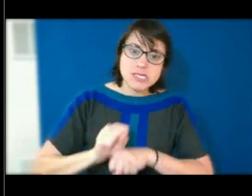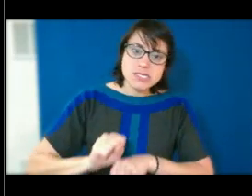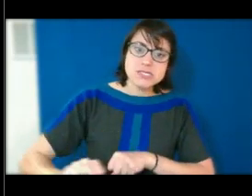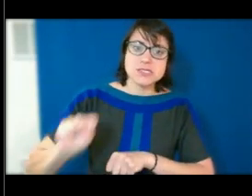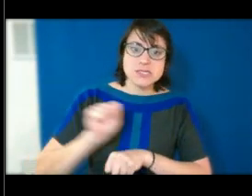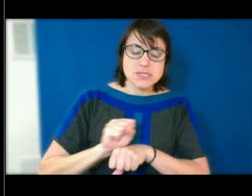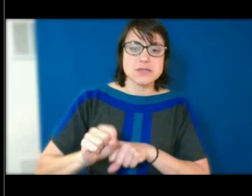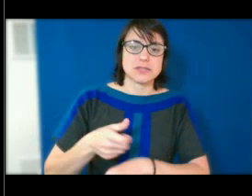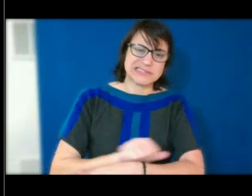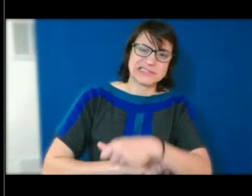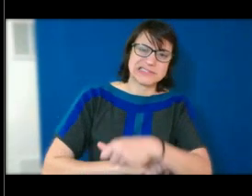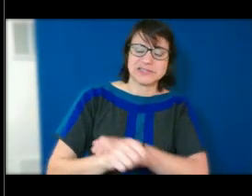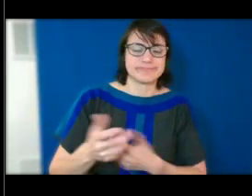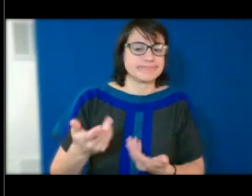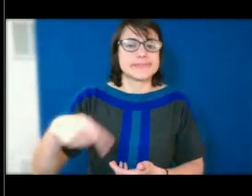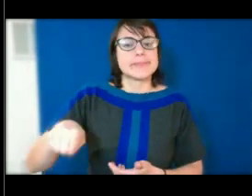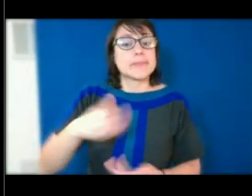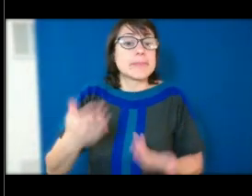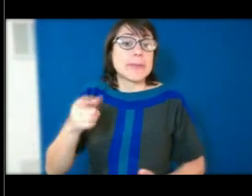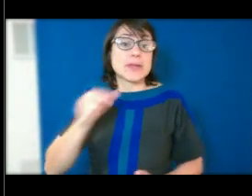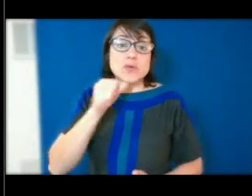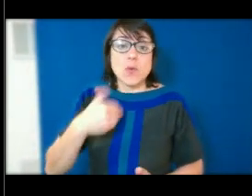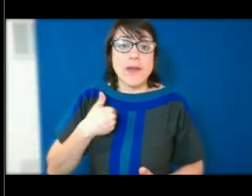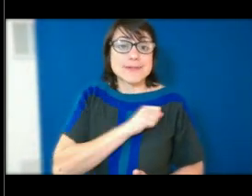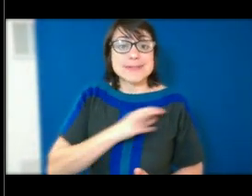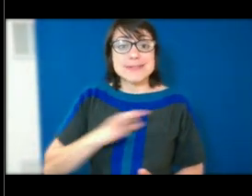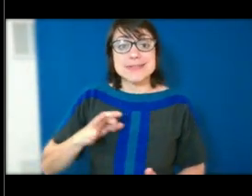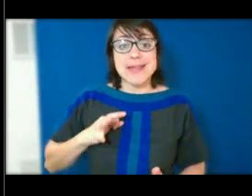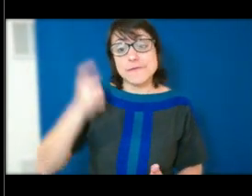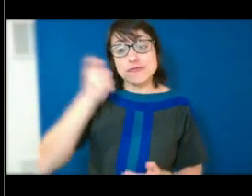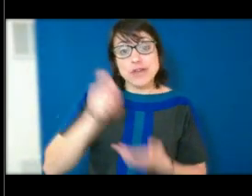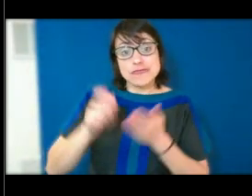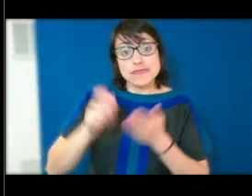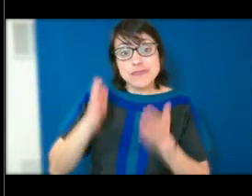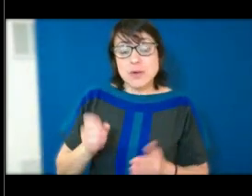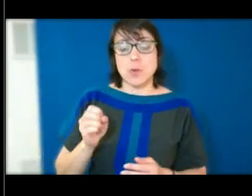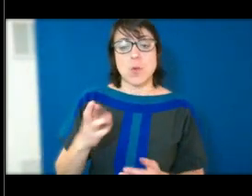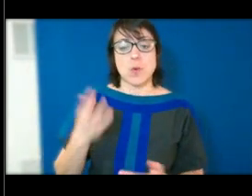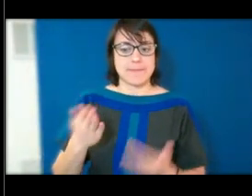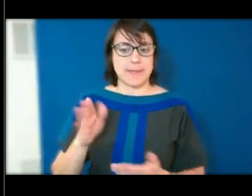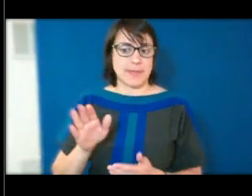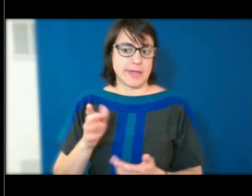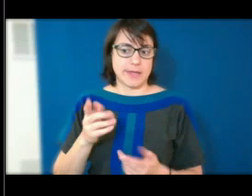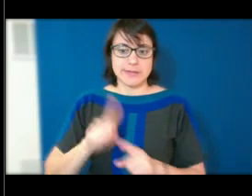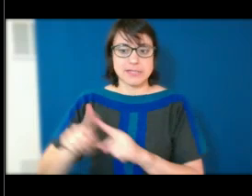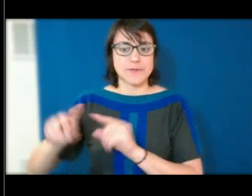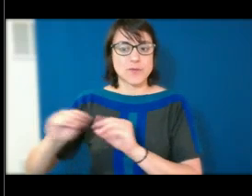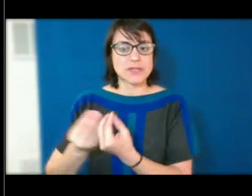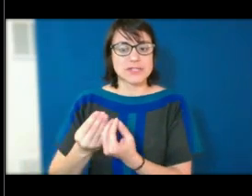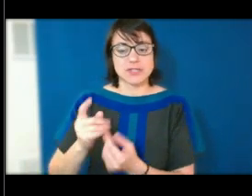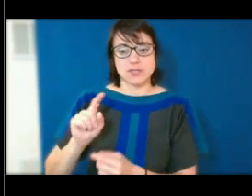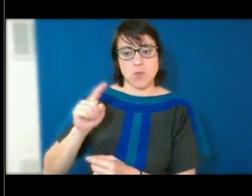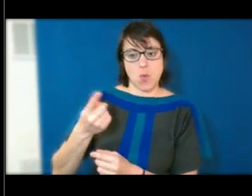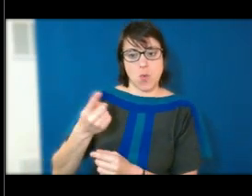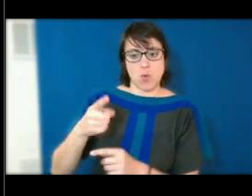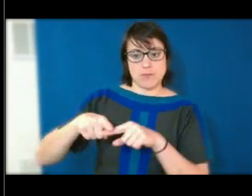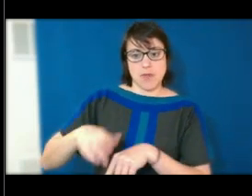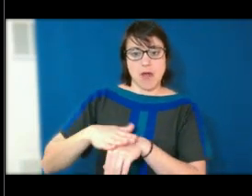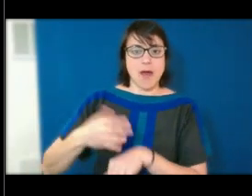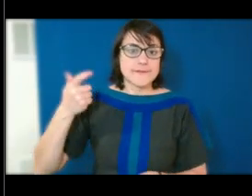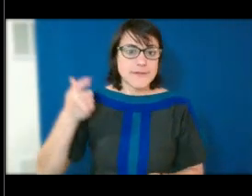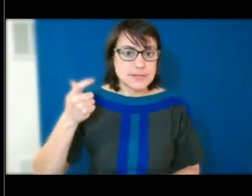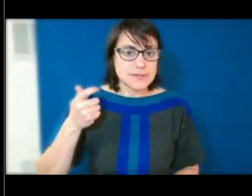They don't have a grant writer on staff, or they're all volunteer driven. And so one of the things that an organization like ours can